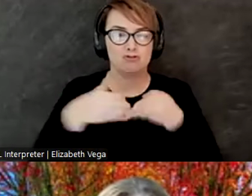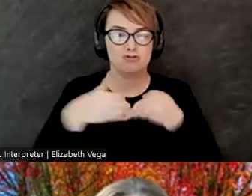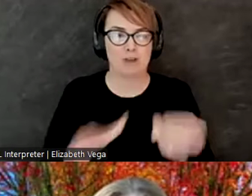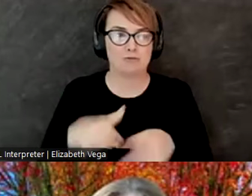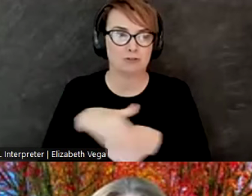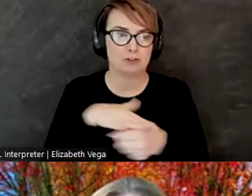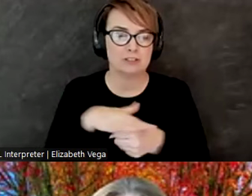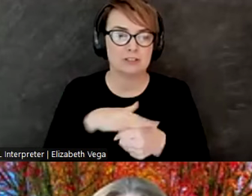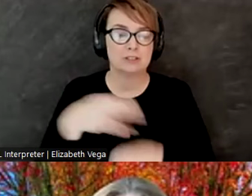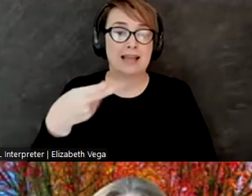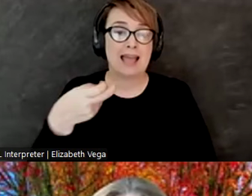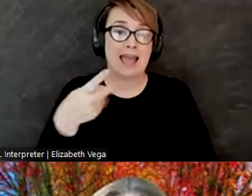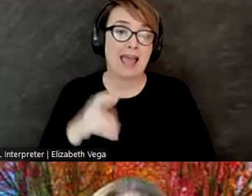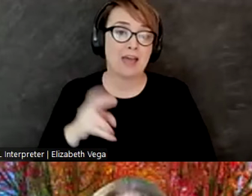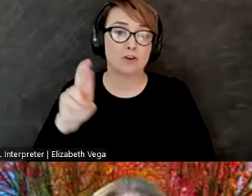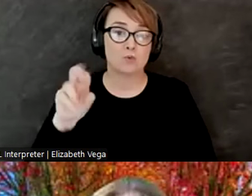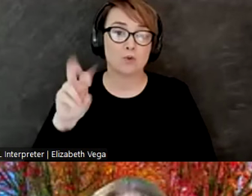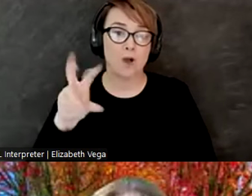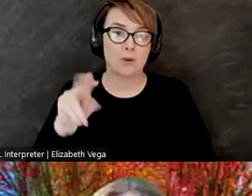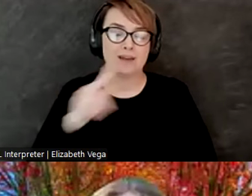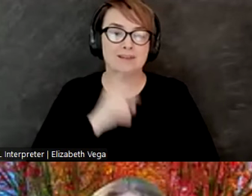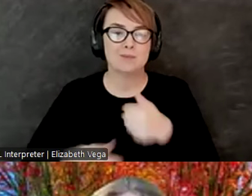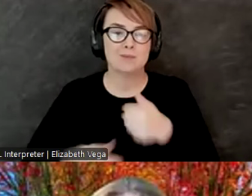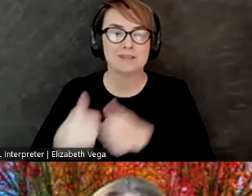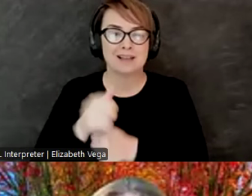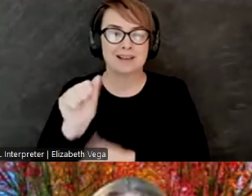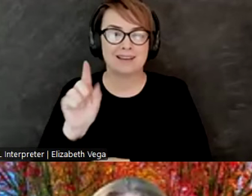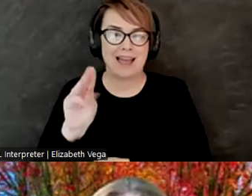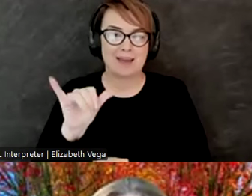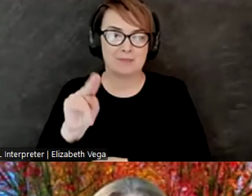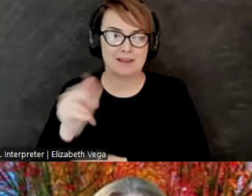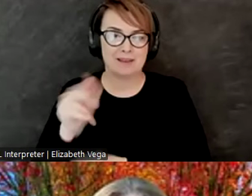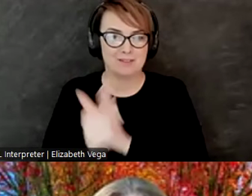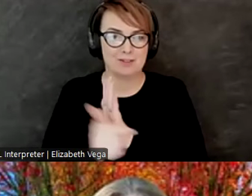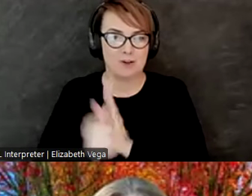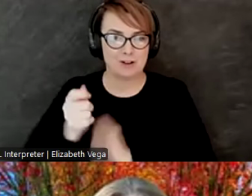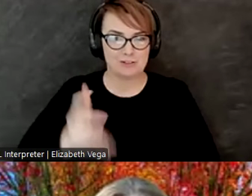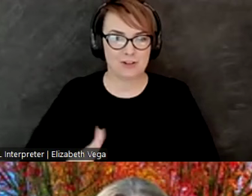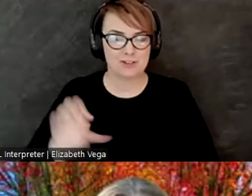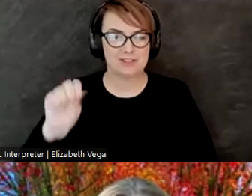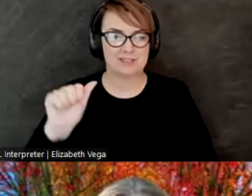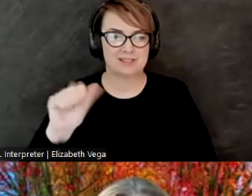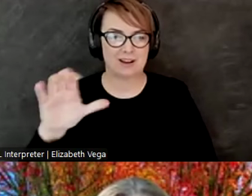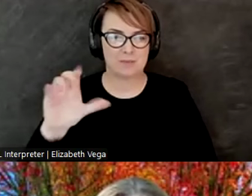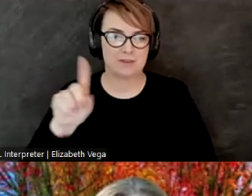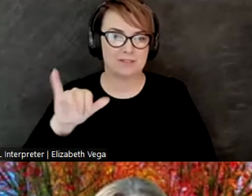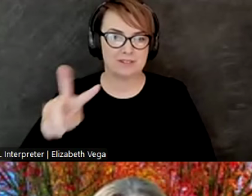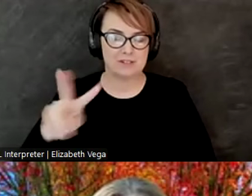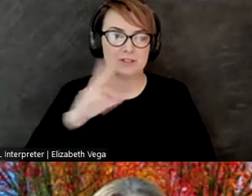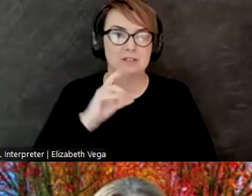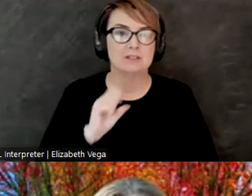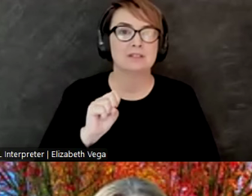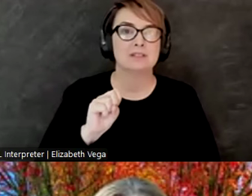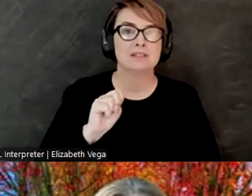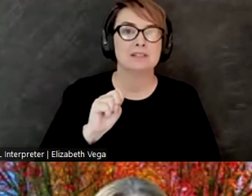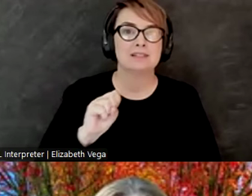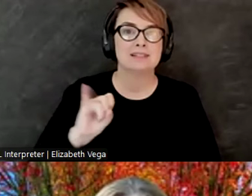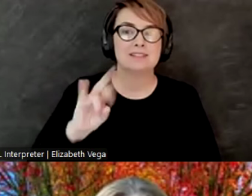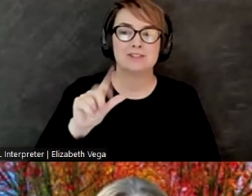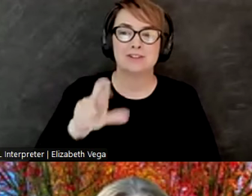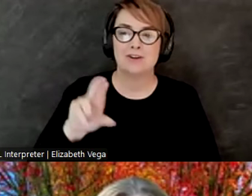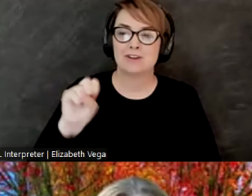Presiding Administrative Law Judge, Sacramento General Jurisdiction Division, Sir Laura Snyder, Associate